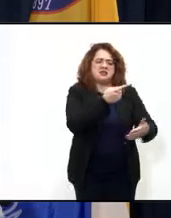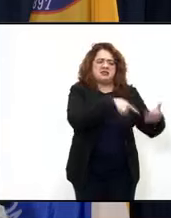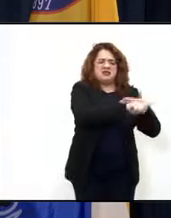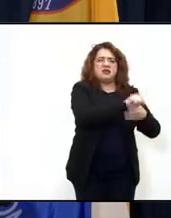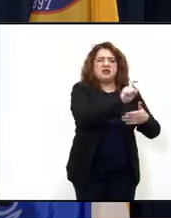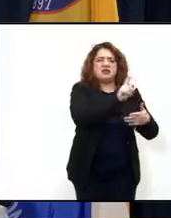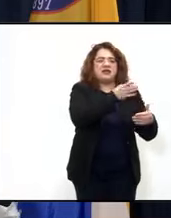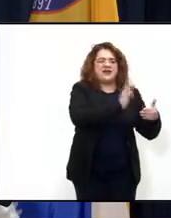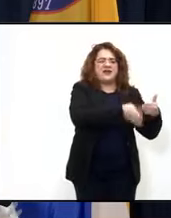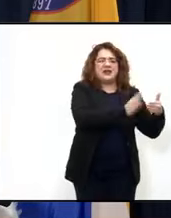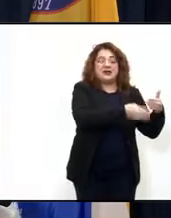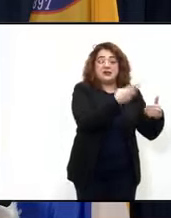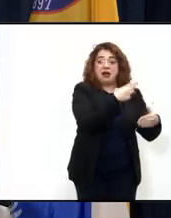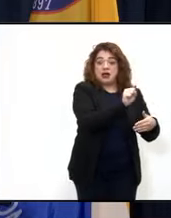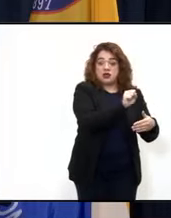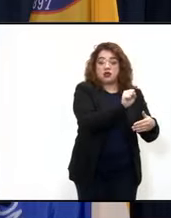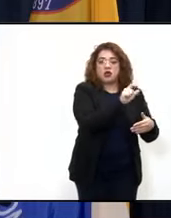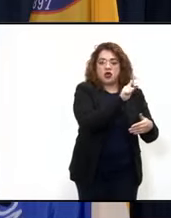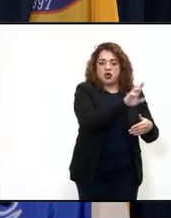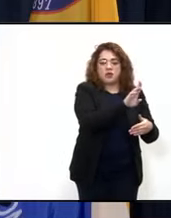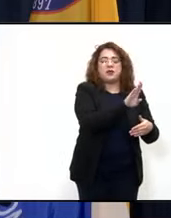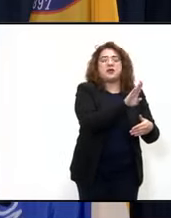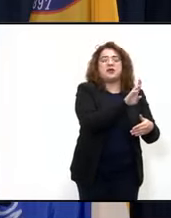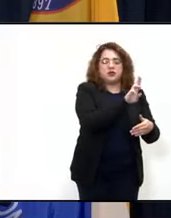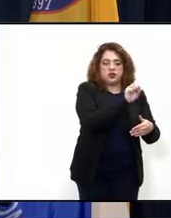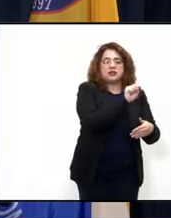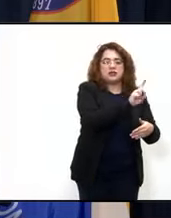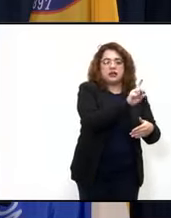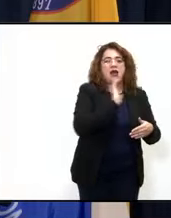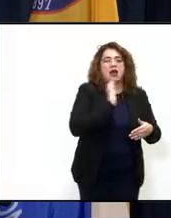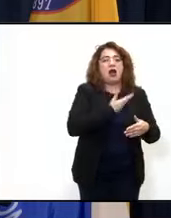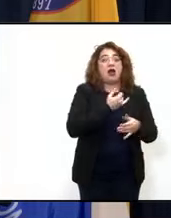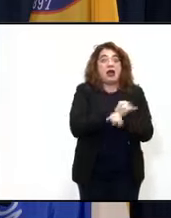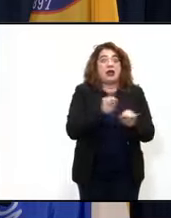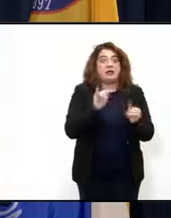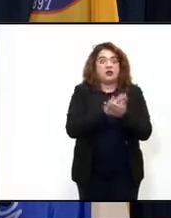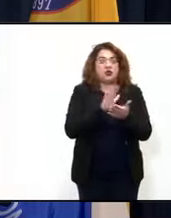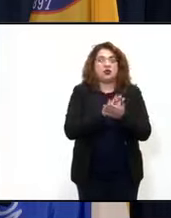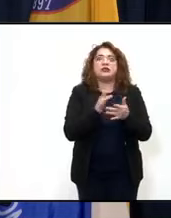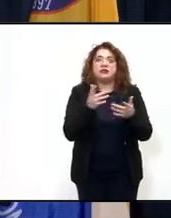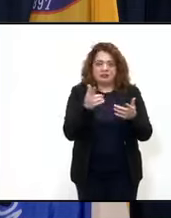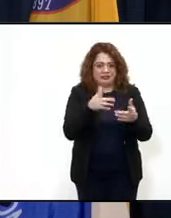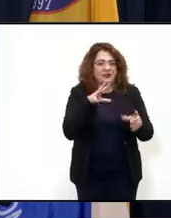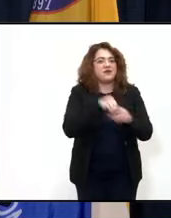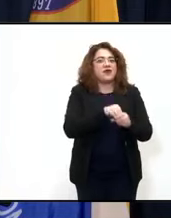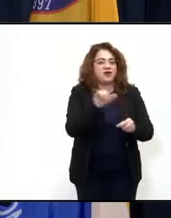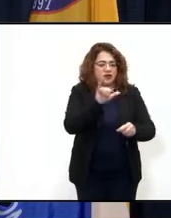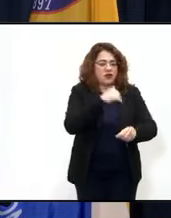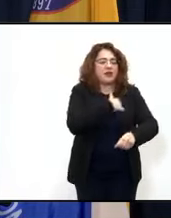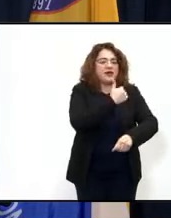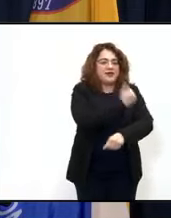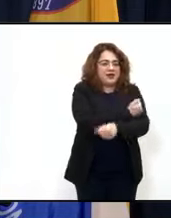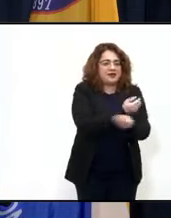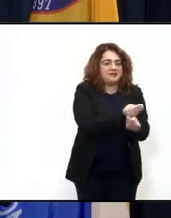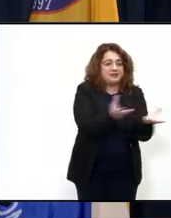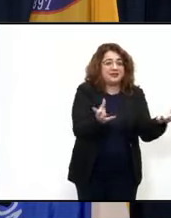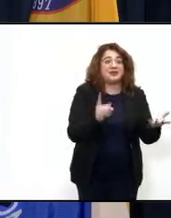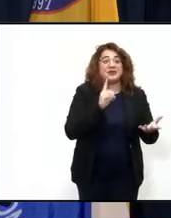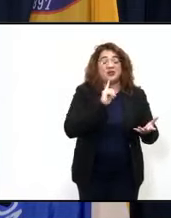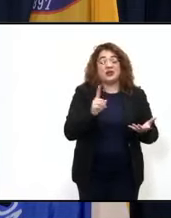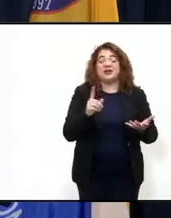school teachers from Long Beach Unified. We've also done a lot of our independent schools. And so the visit was really about the success